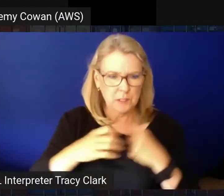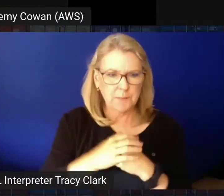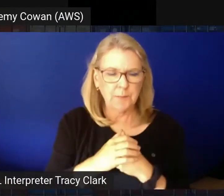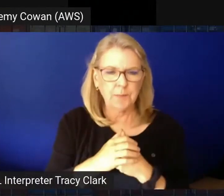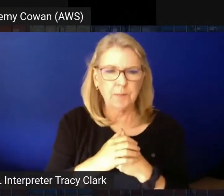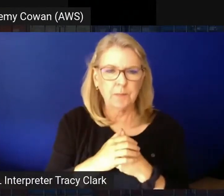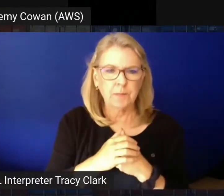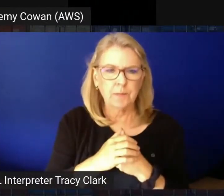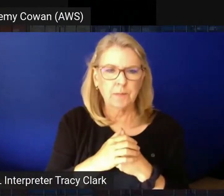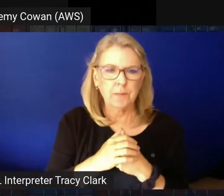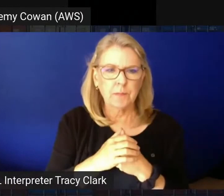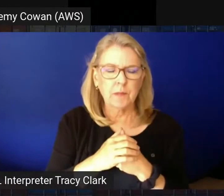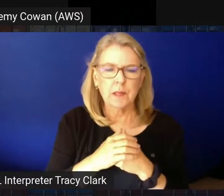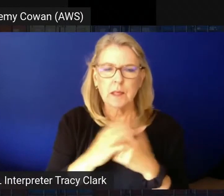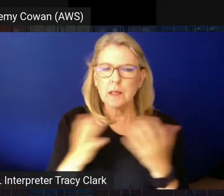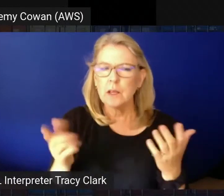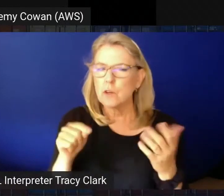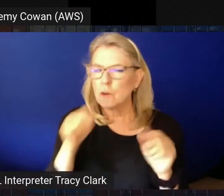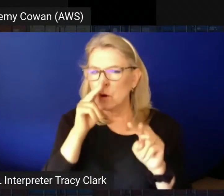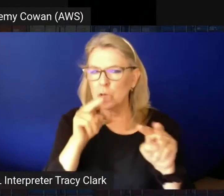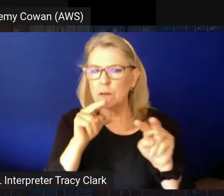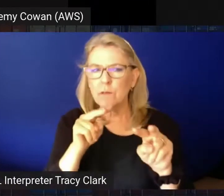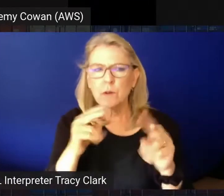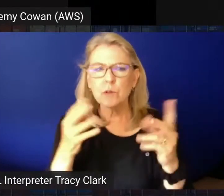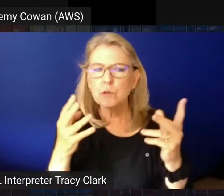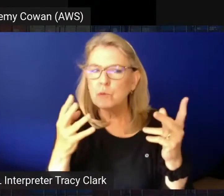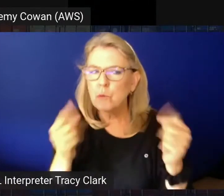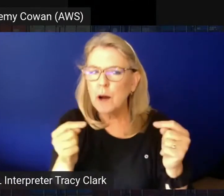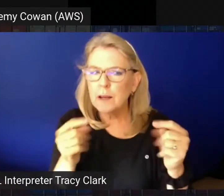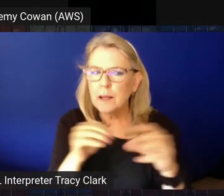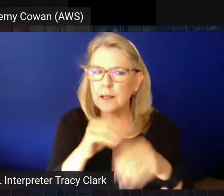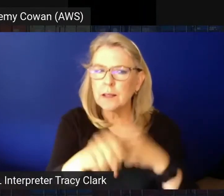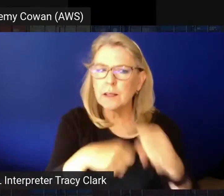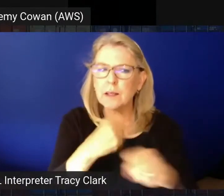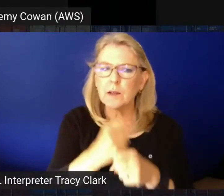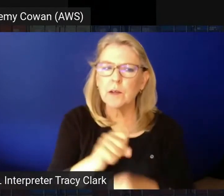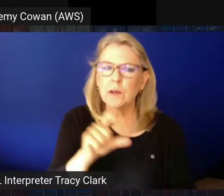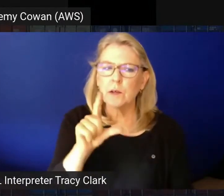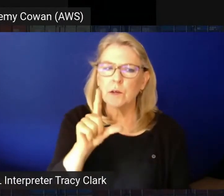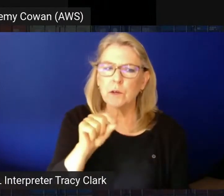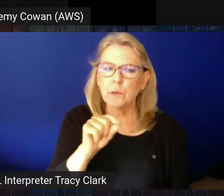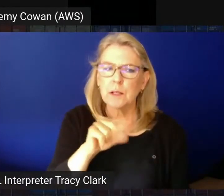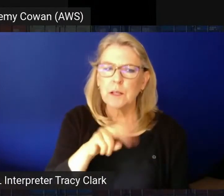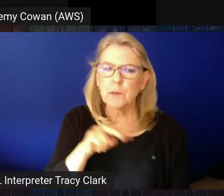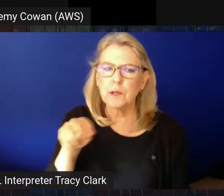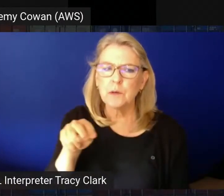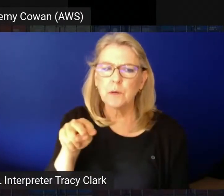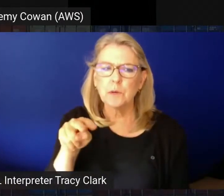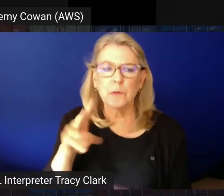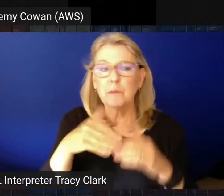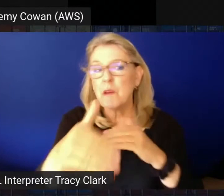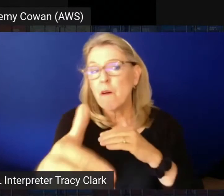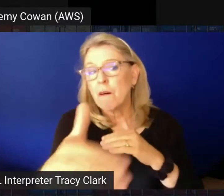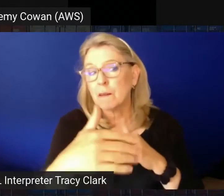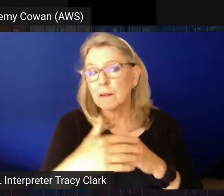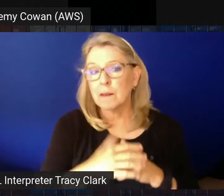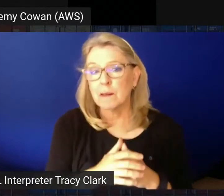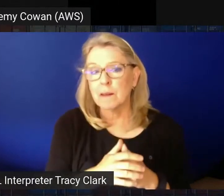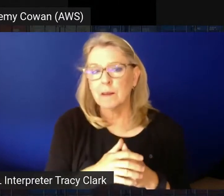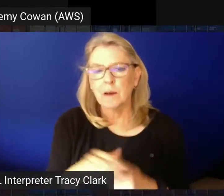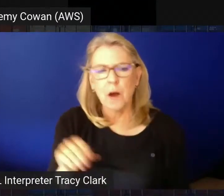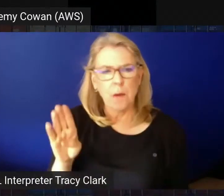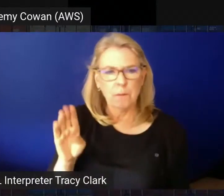what are you looking forward to in 2022 and beyond? Bob, talked about a lot of really interesting